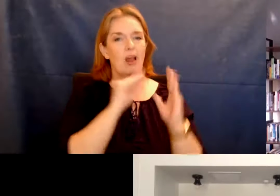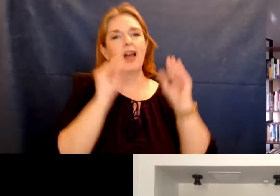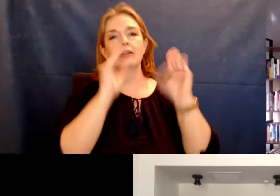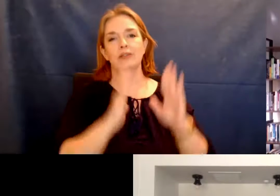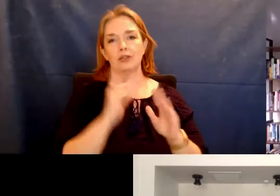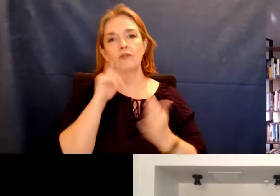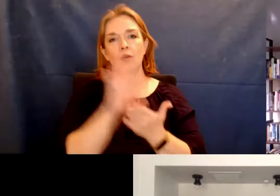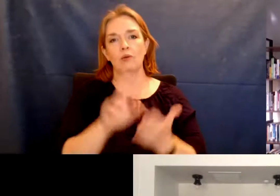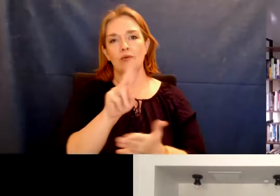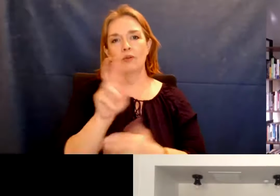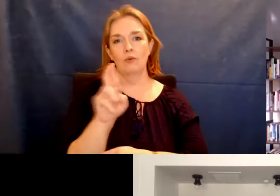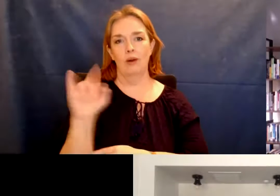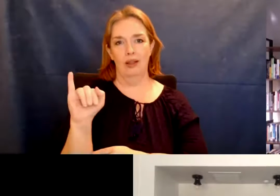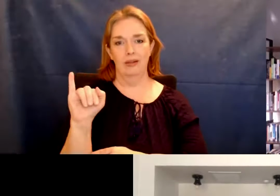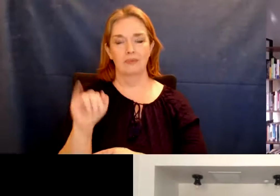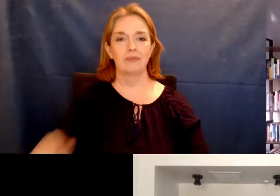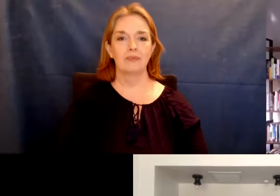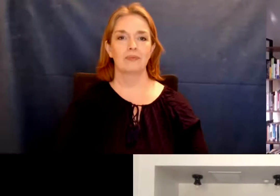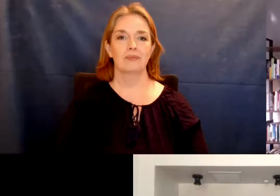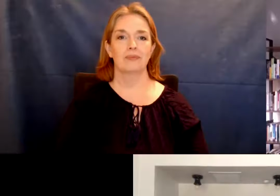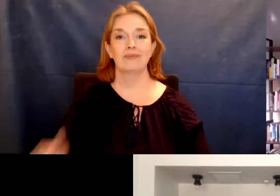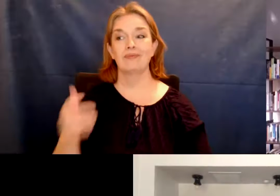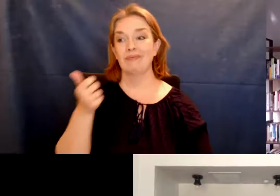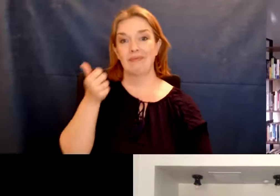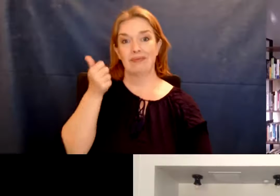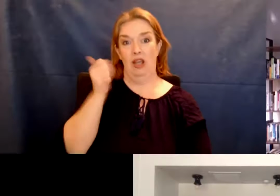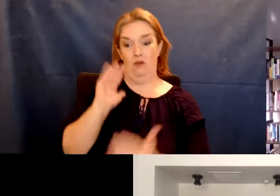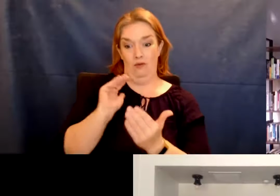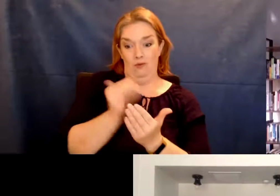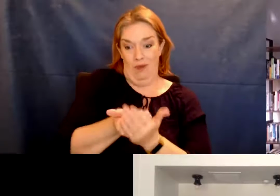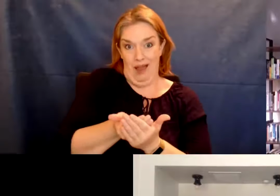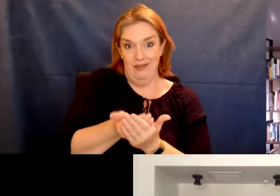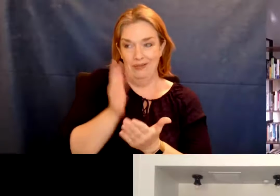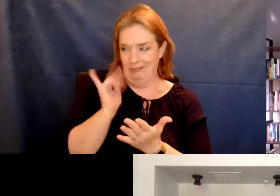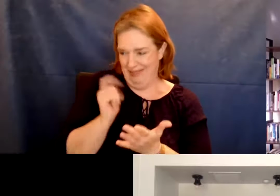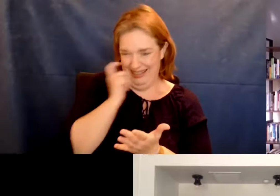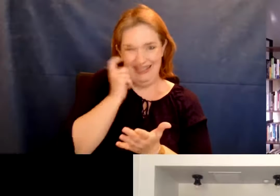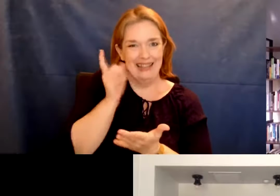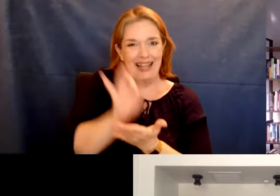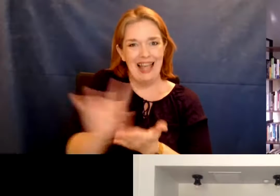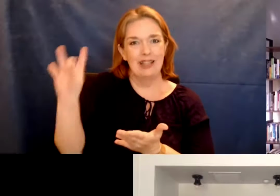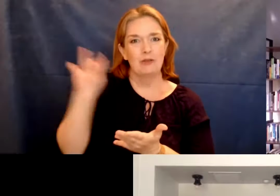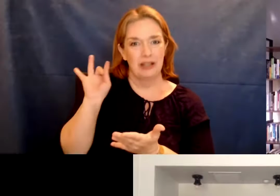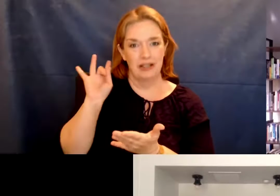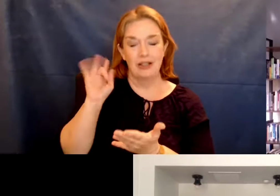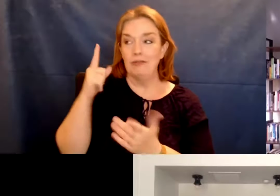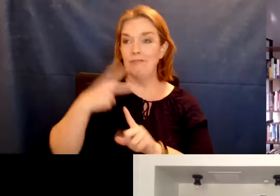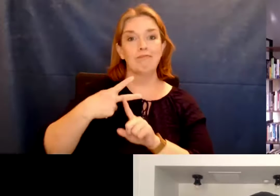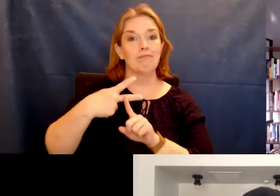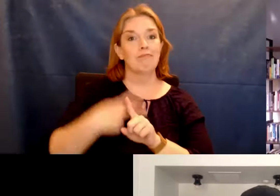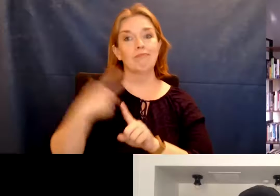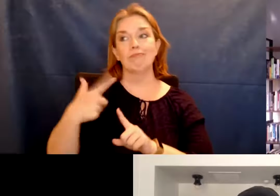Rhode Island. Jerriod arrived in Boise 8 weeks ago and has spent his time